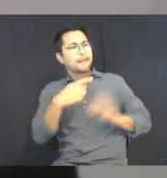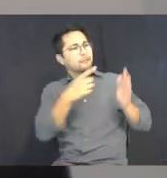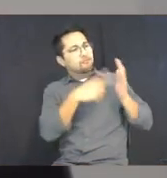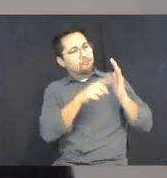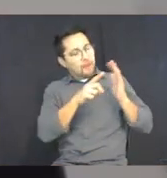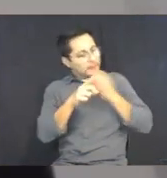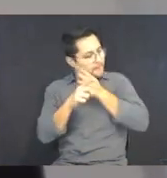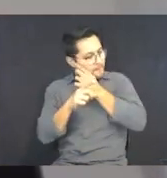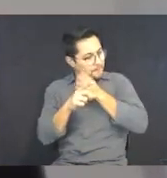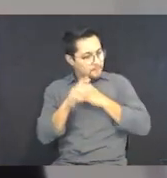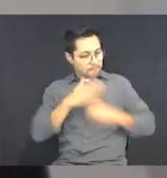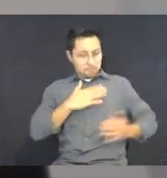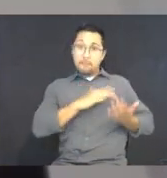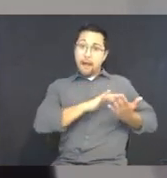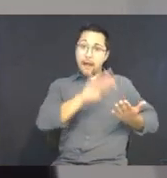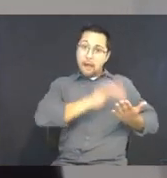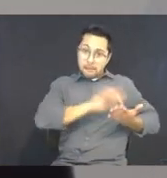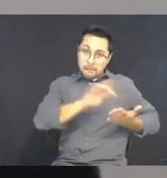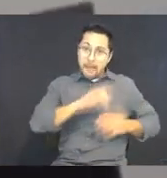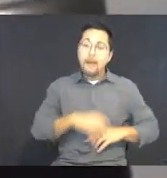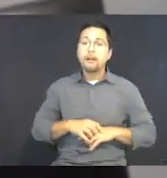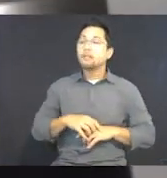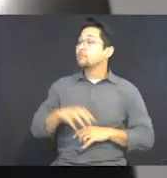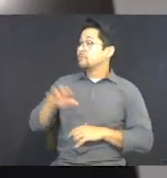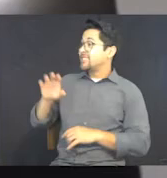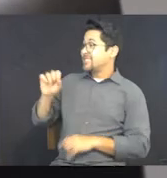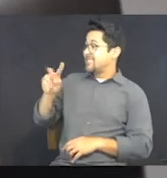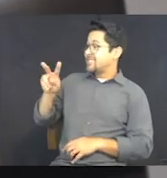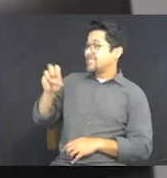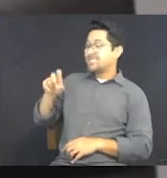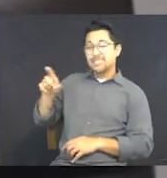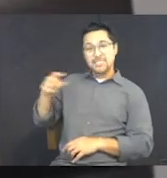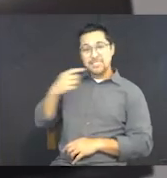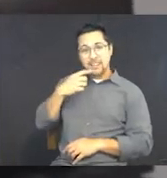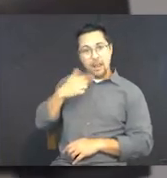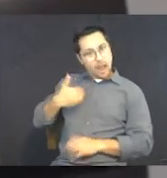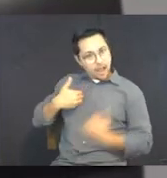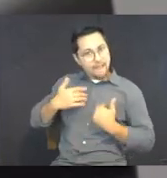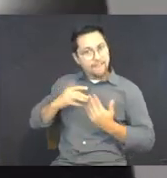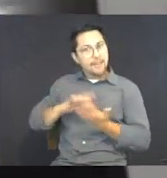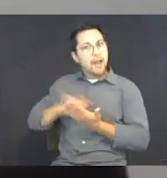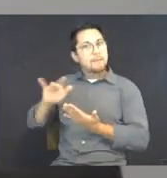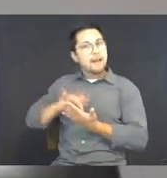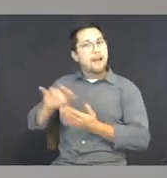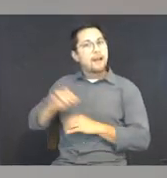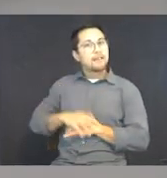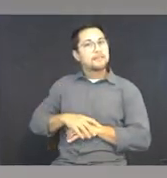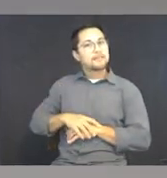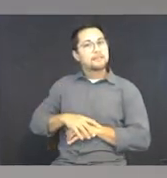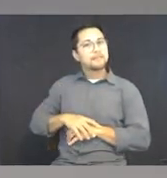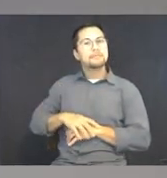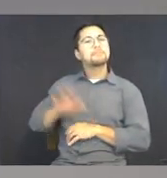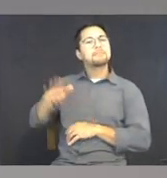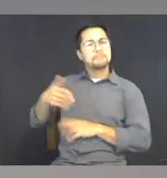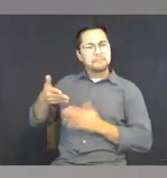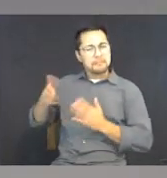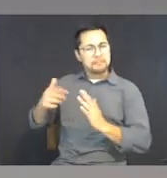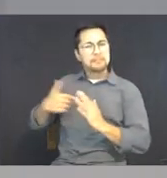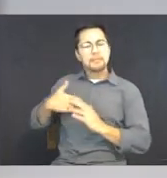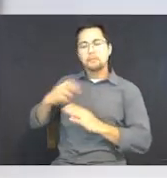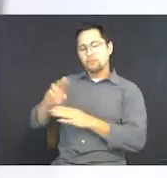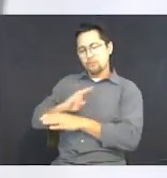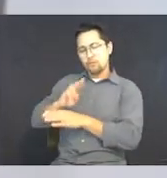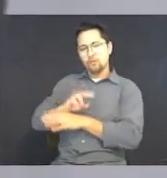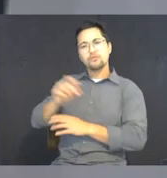so that I can get through my tasks at the end of the day. So now what we then did is we introduced a new prompt